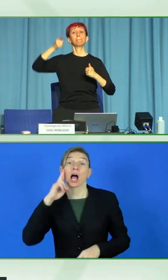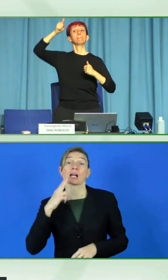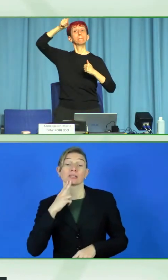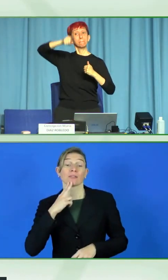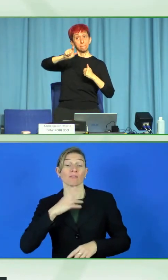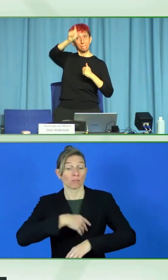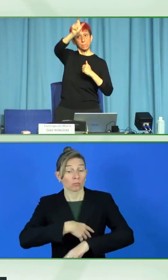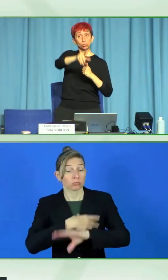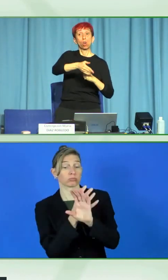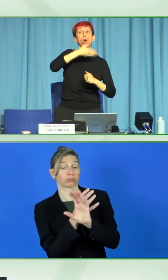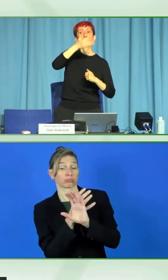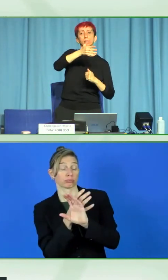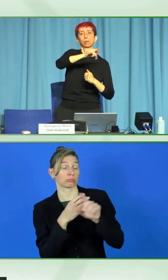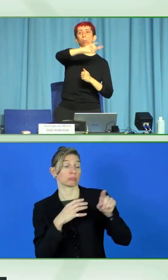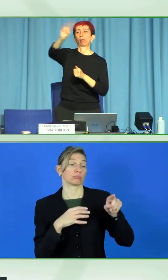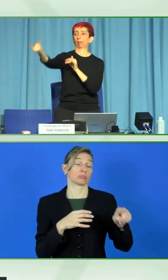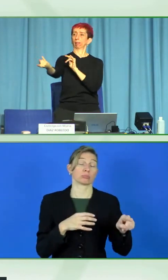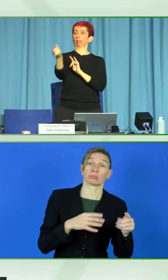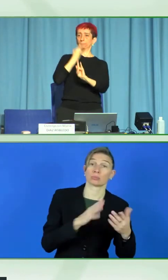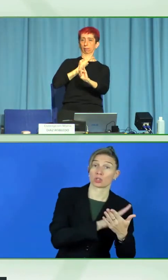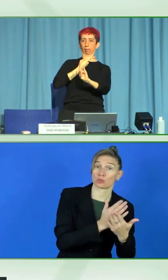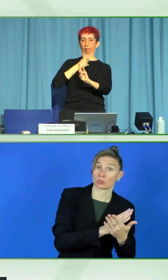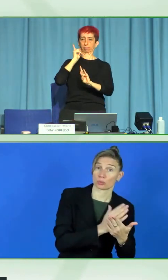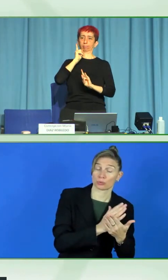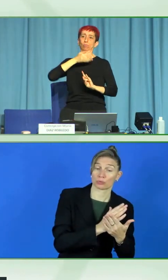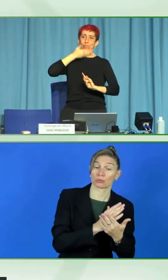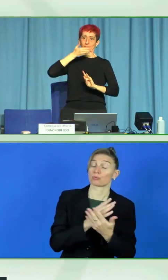so a video interpreter